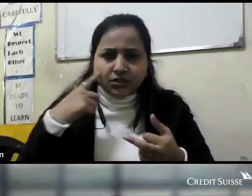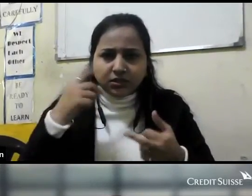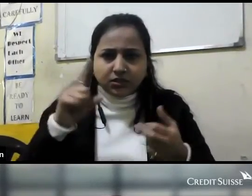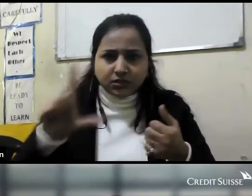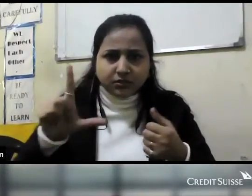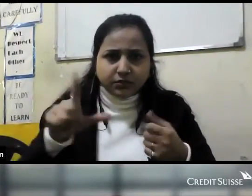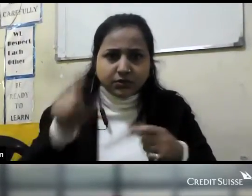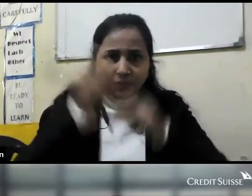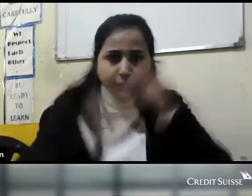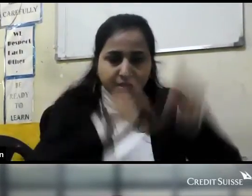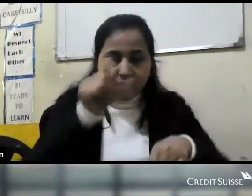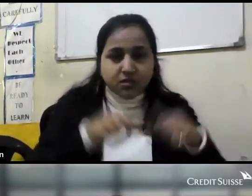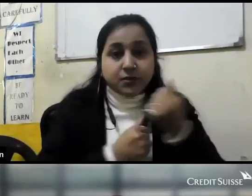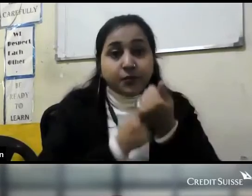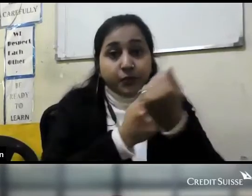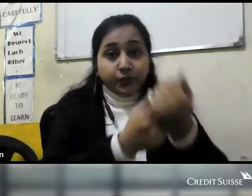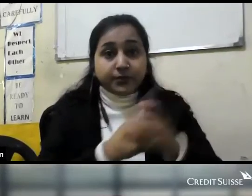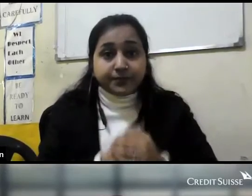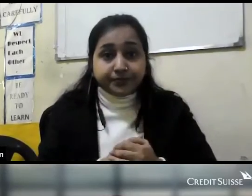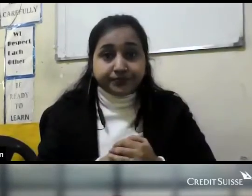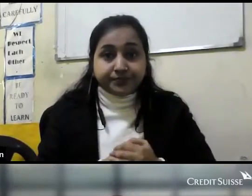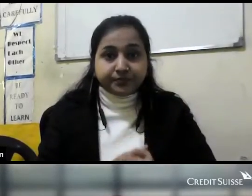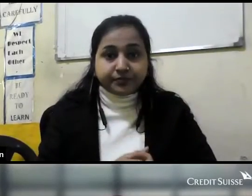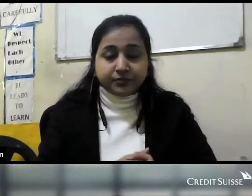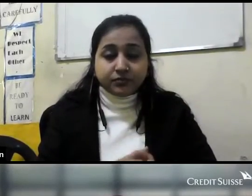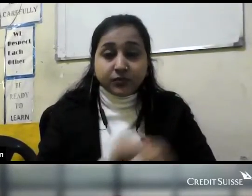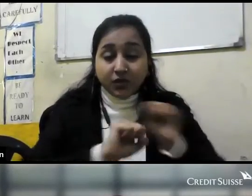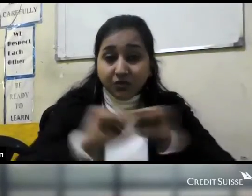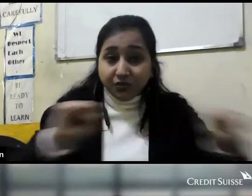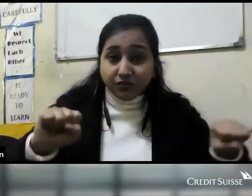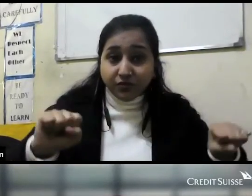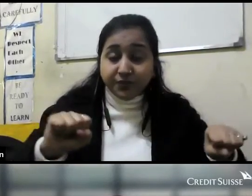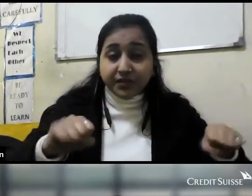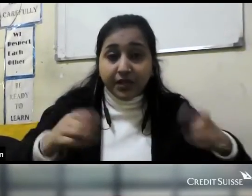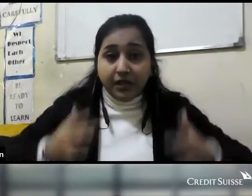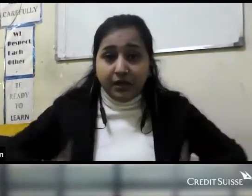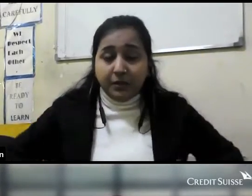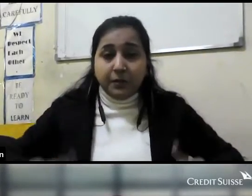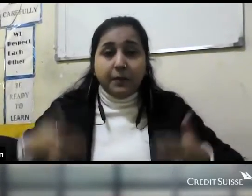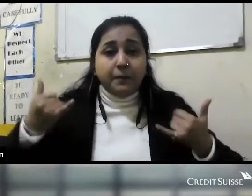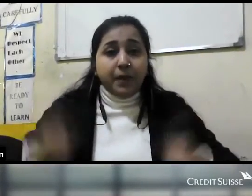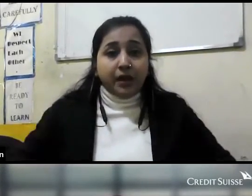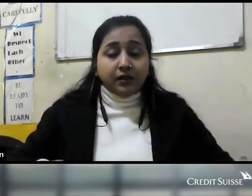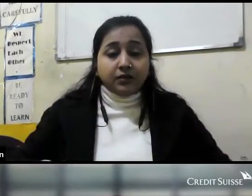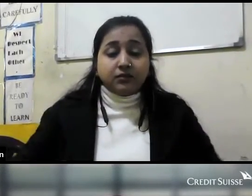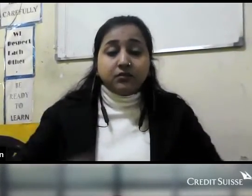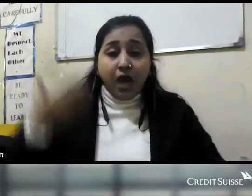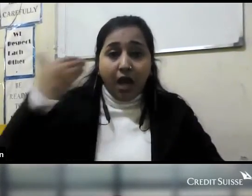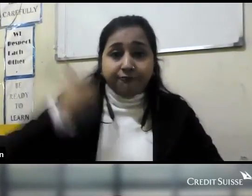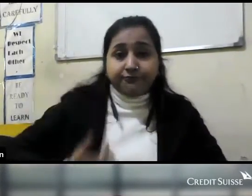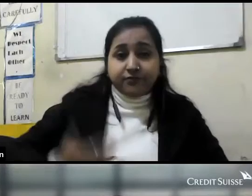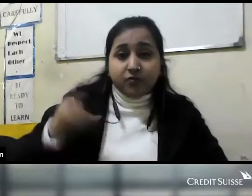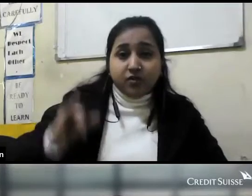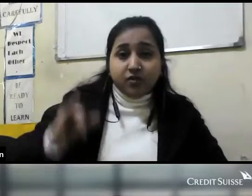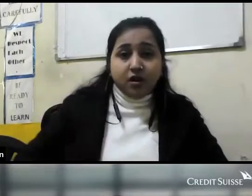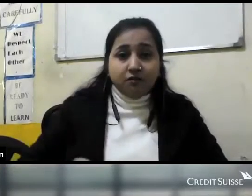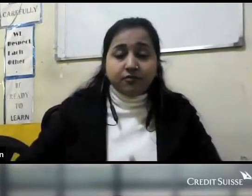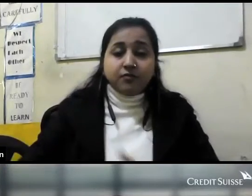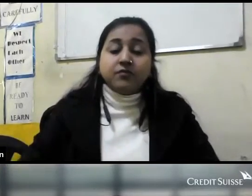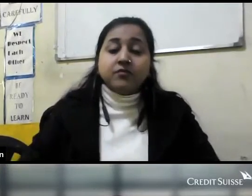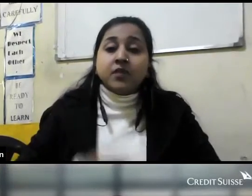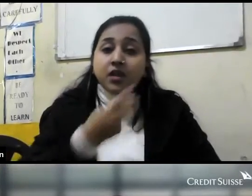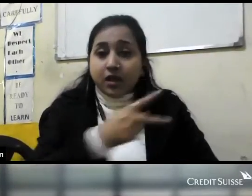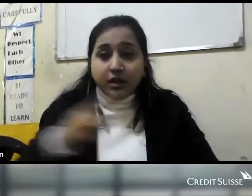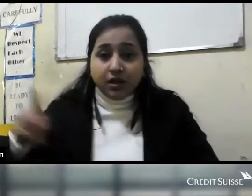support, for if there's a wound, they're paralyzed. So that is, so I can give a laundry list of NGOs that we